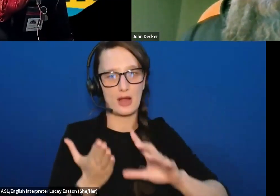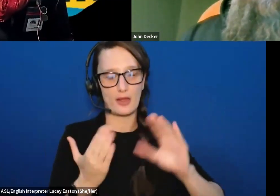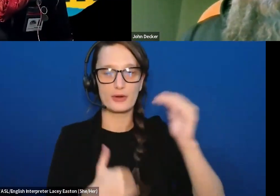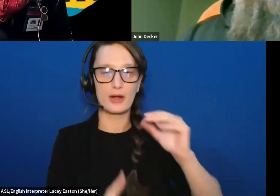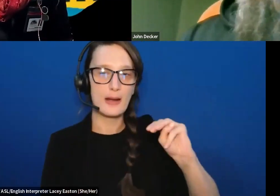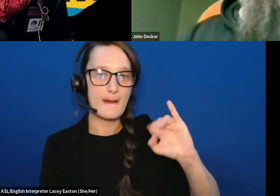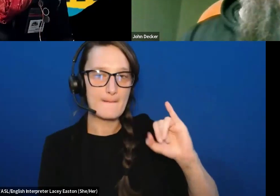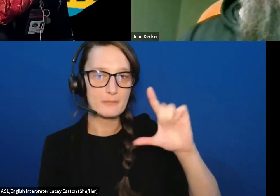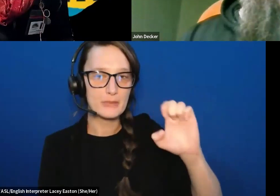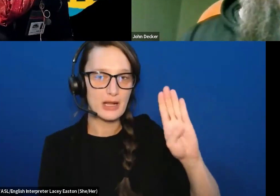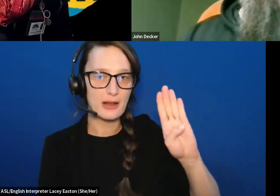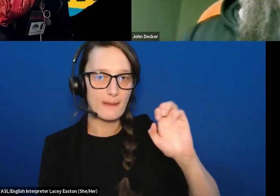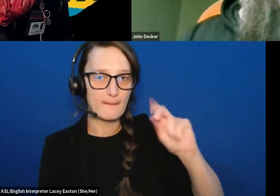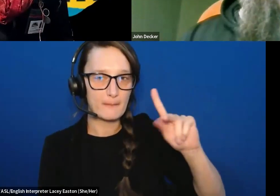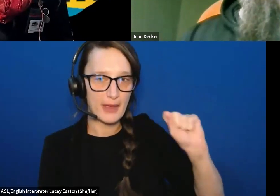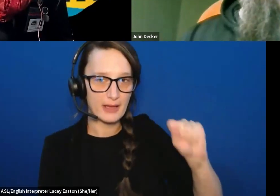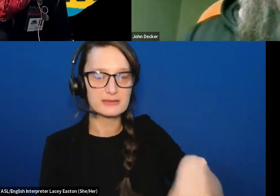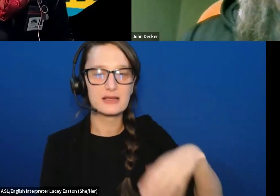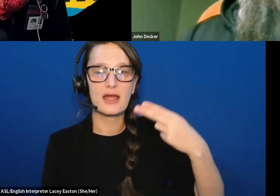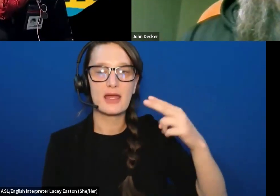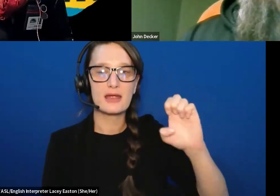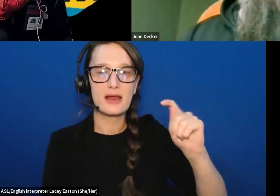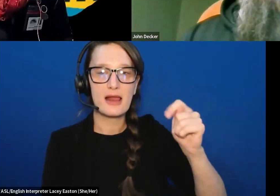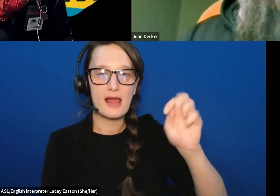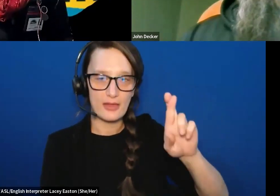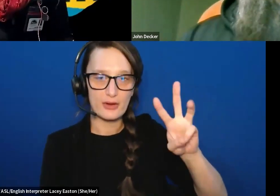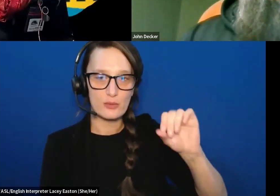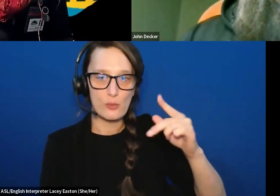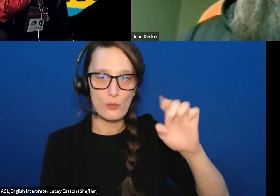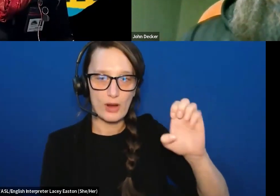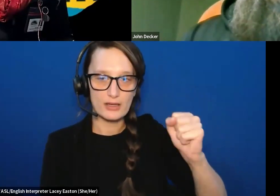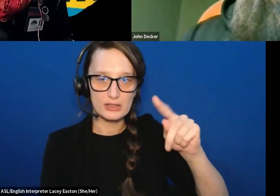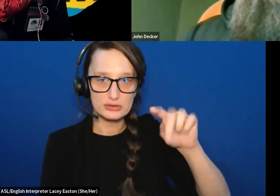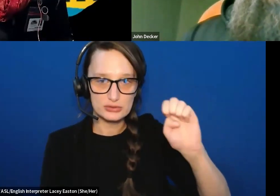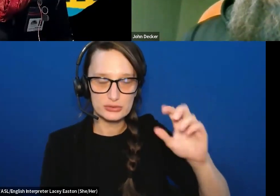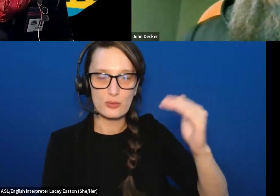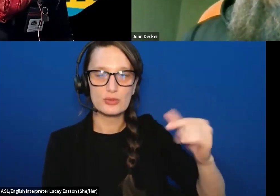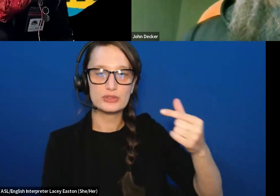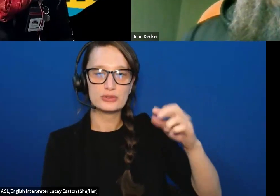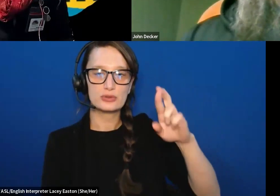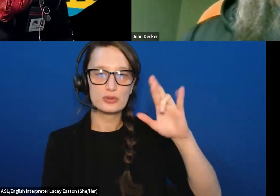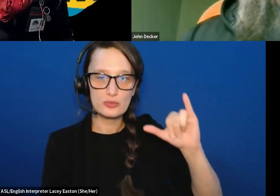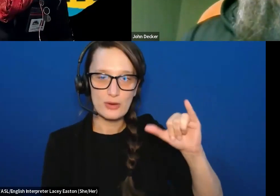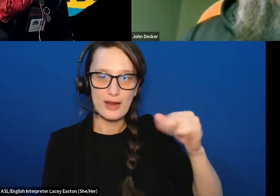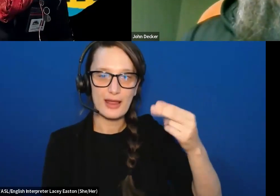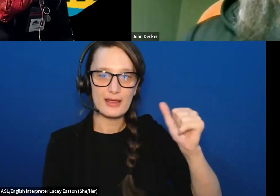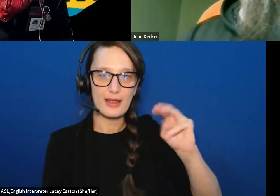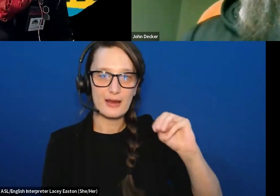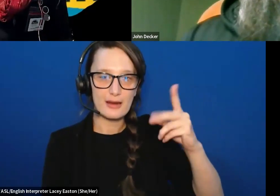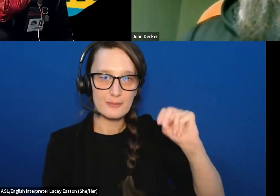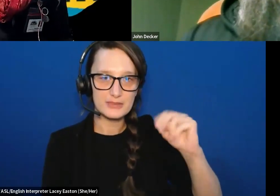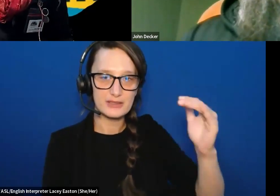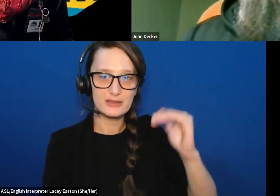Whitestone, Ida Wanette Gray Hampton, Cornelia Lathrop, Lauren